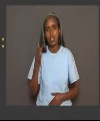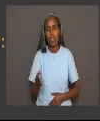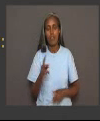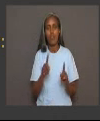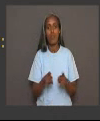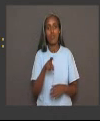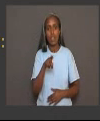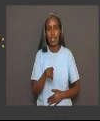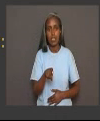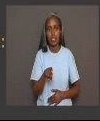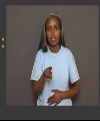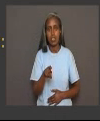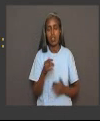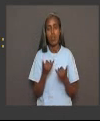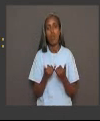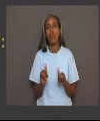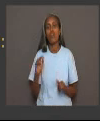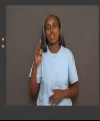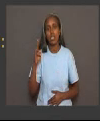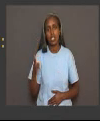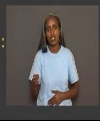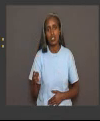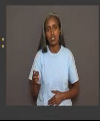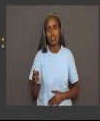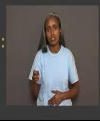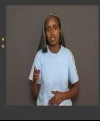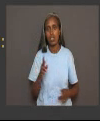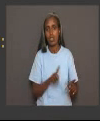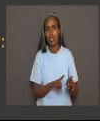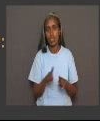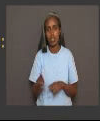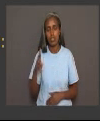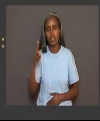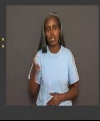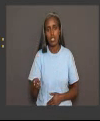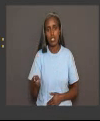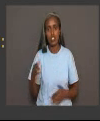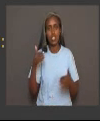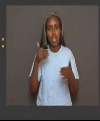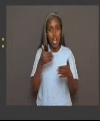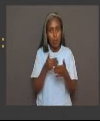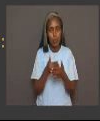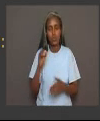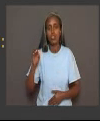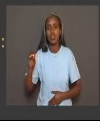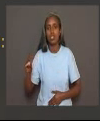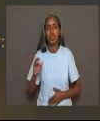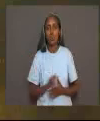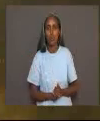of x over h as h approaches 0.